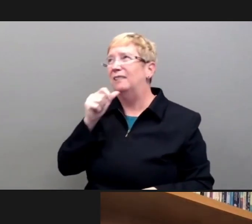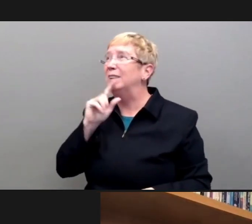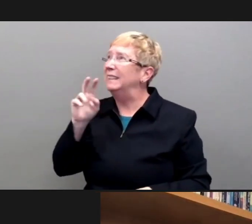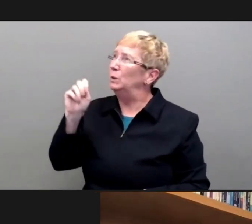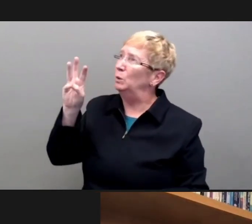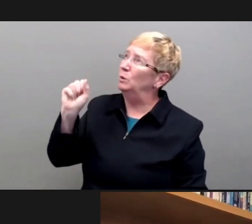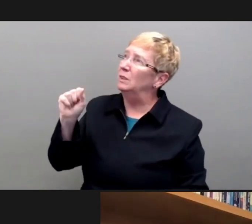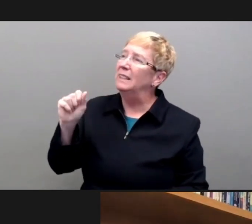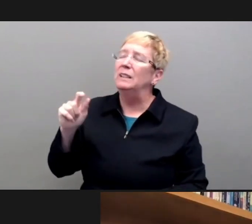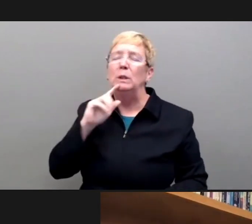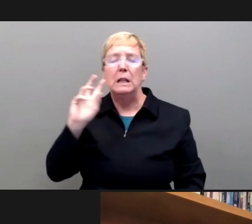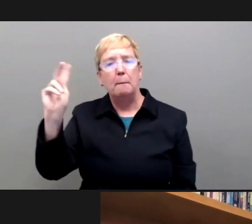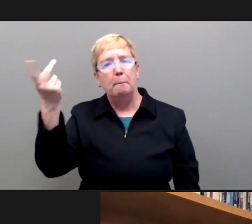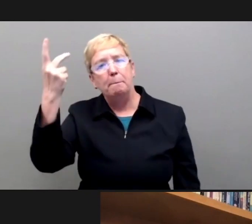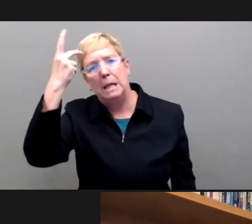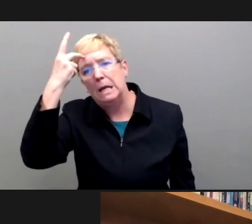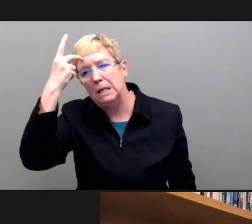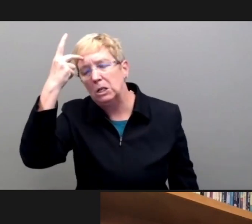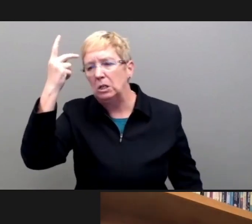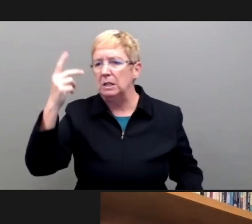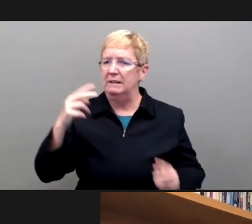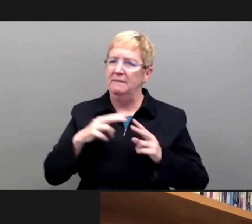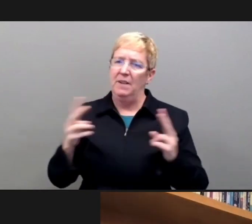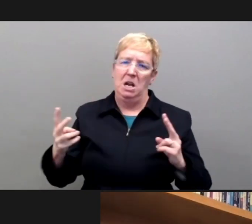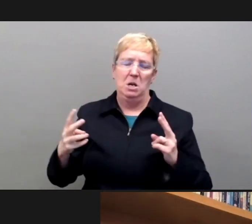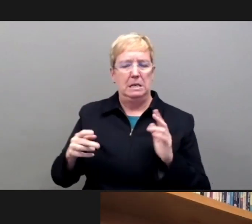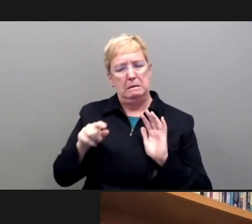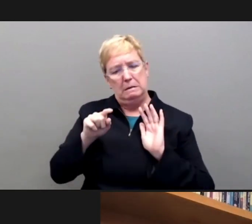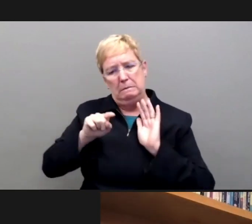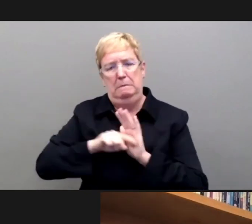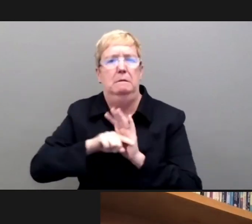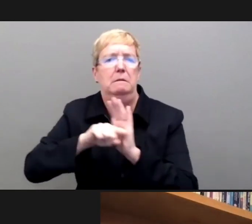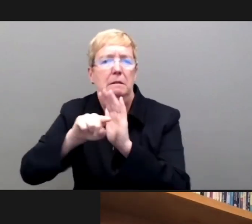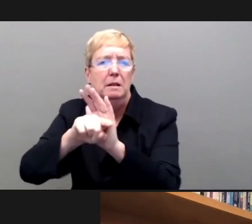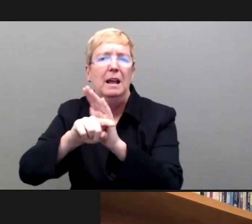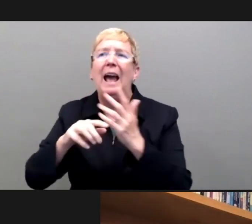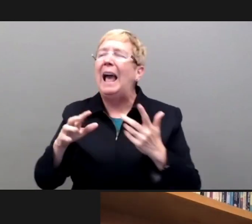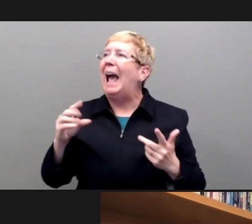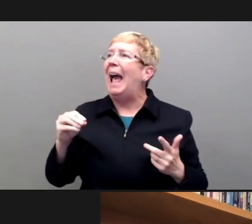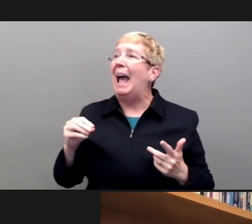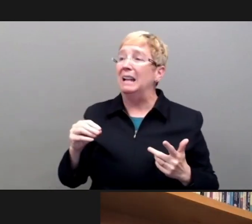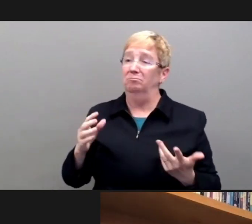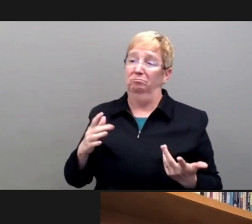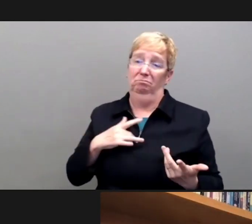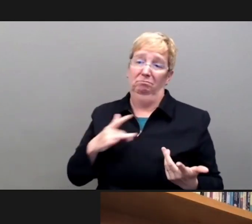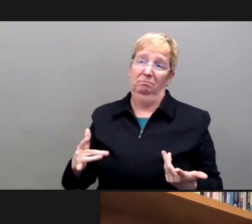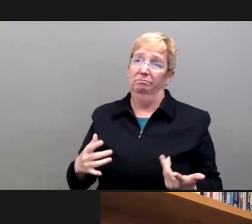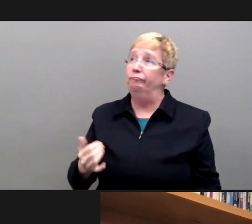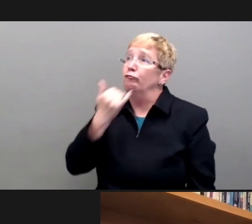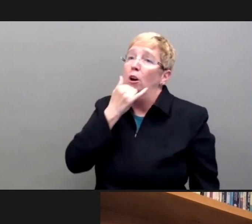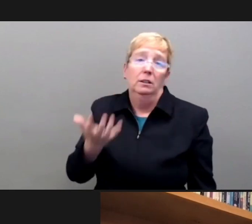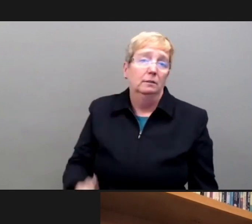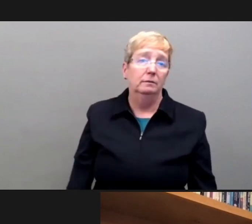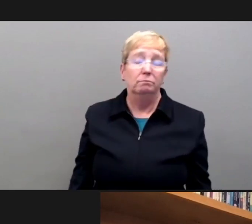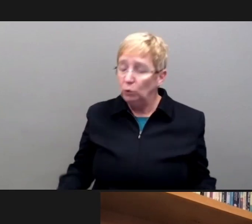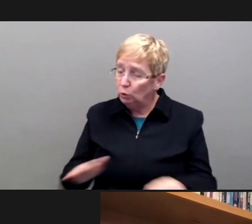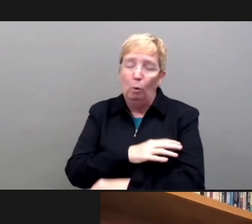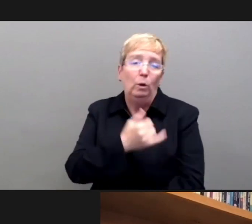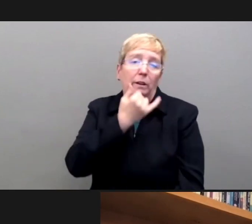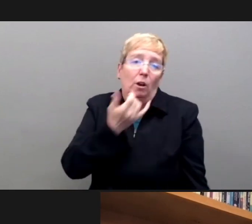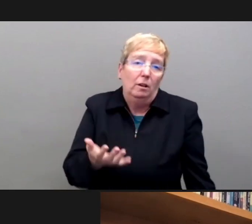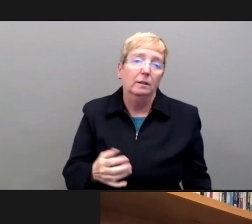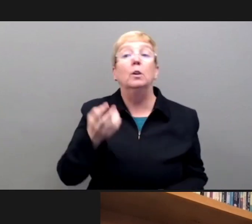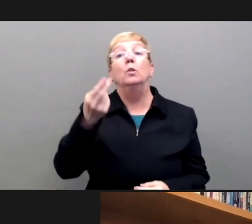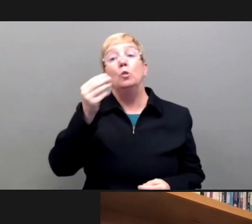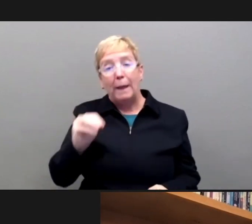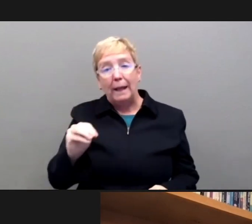highly inflammatory, and more often than not, completely incorrect. And New Mexico is going to continue to